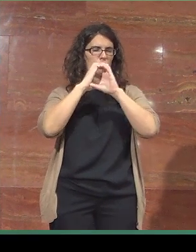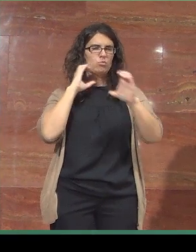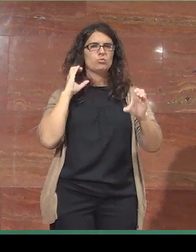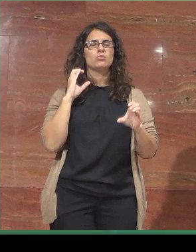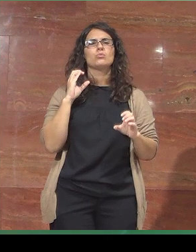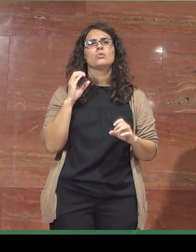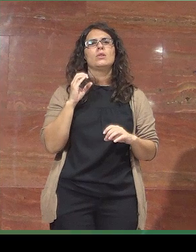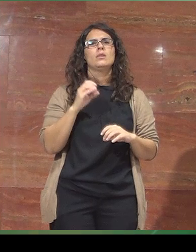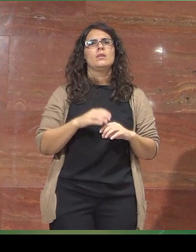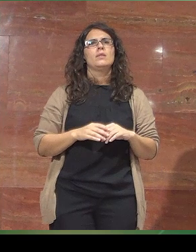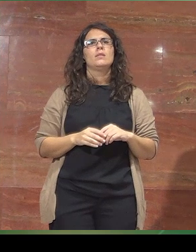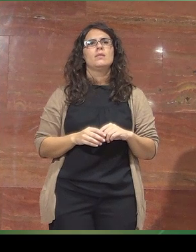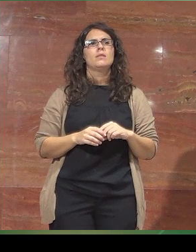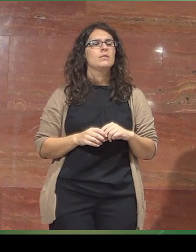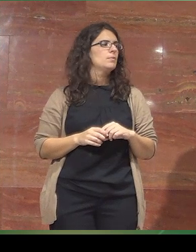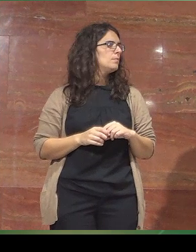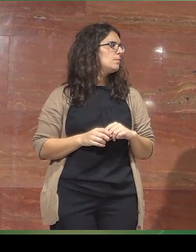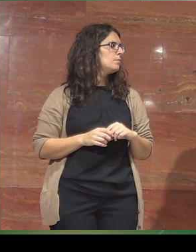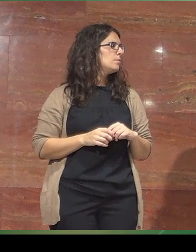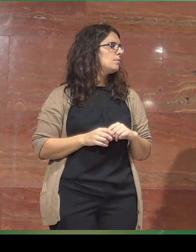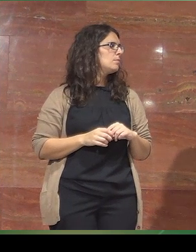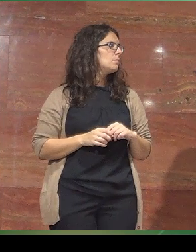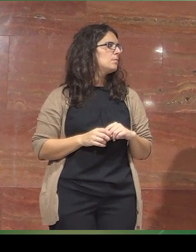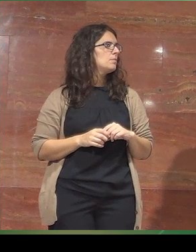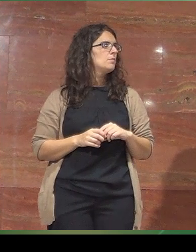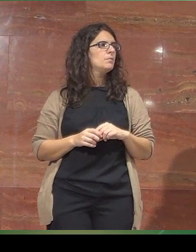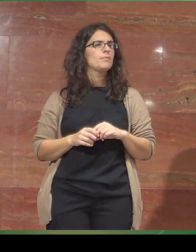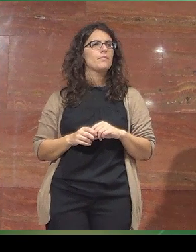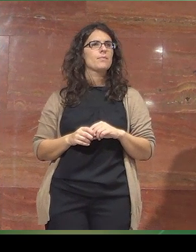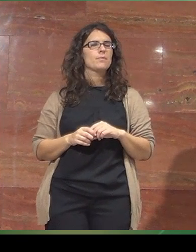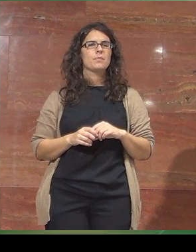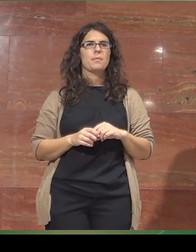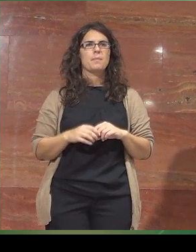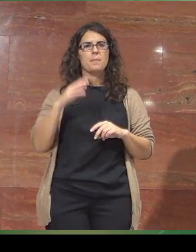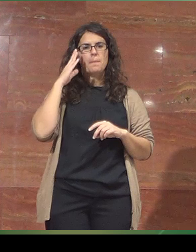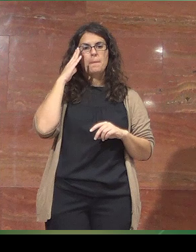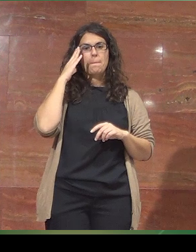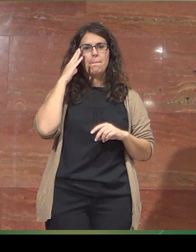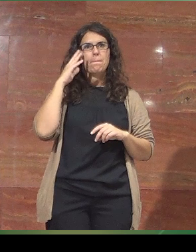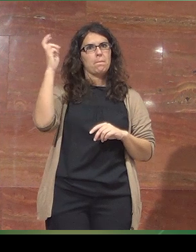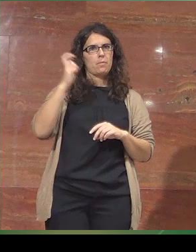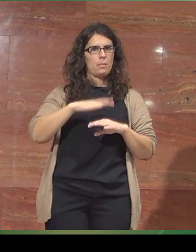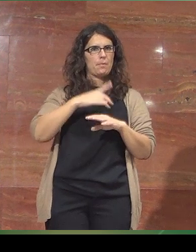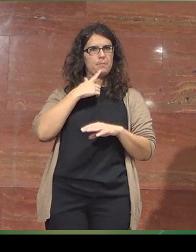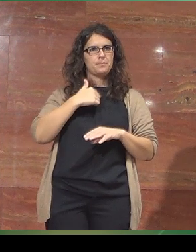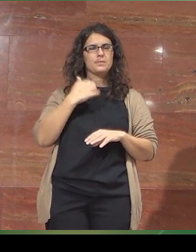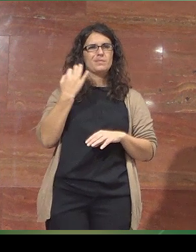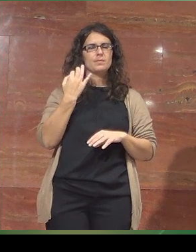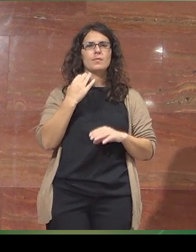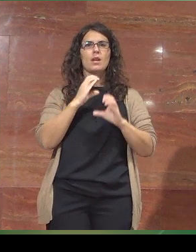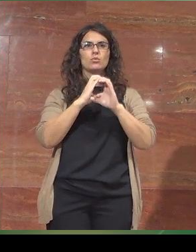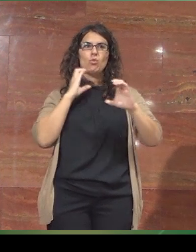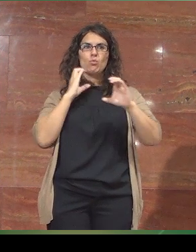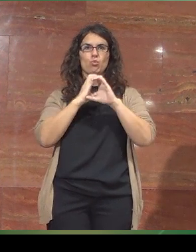that you now have accessible buses? They said, we've put a wheelchair symbol on top of the timetable at the bus stop.